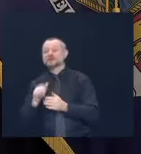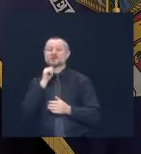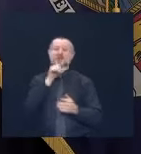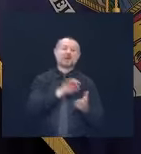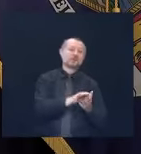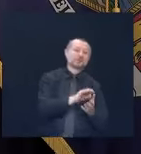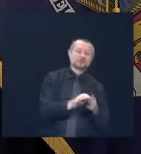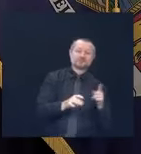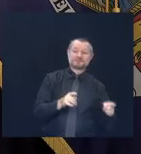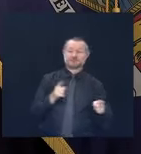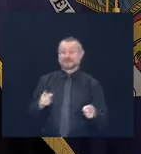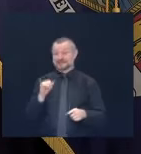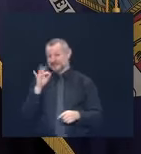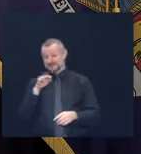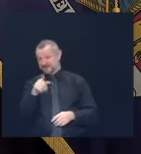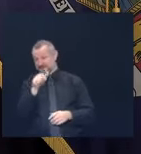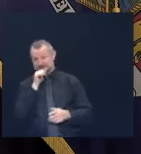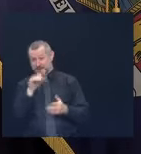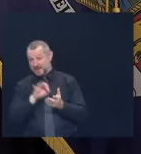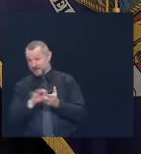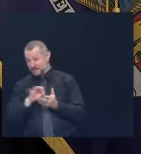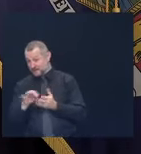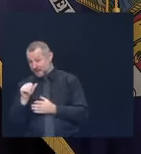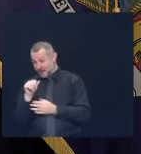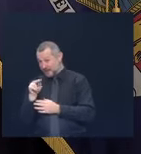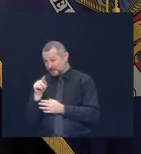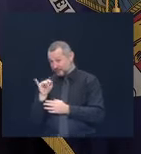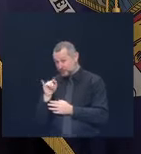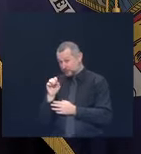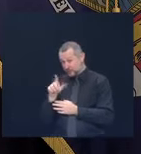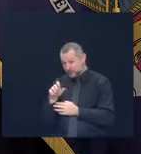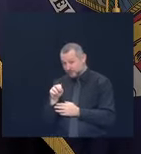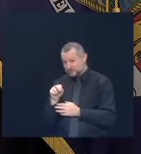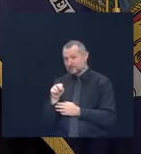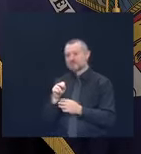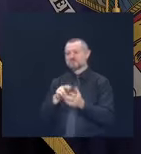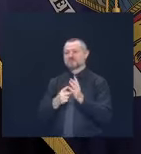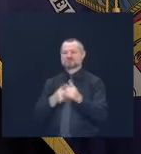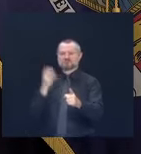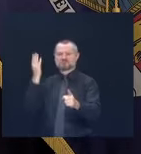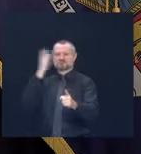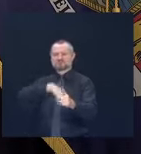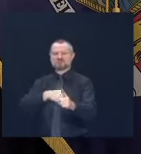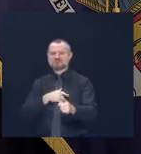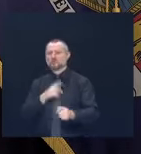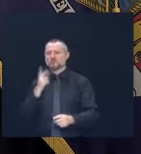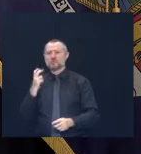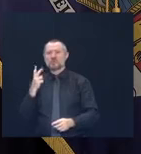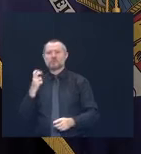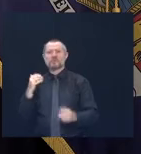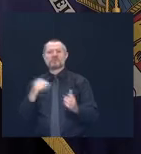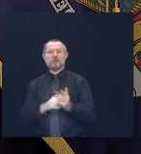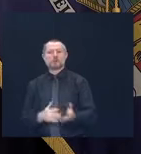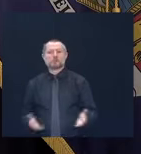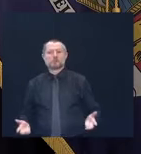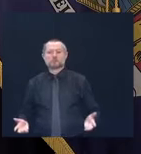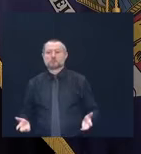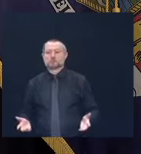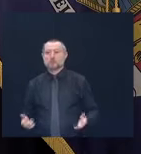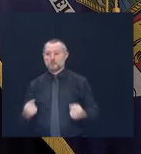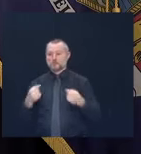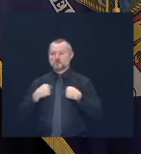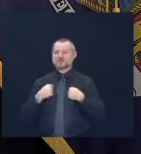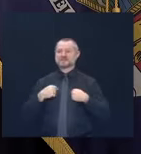count antigen tests, you leave out hundreds of thousands of tests, right? We do all the nursing home